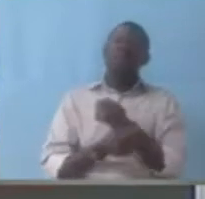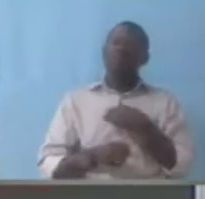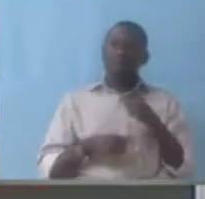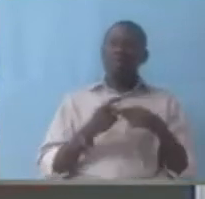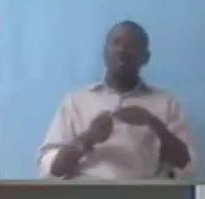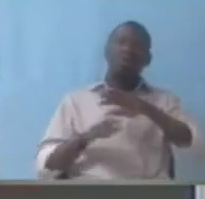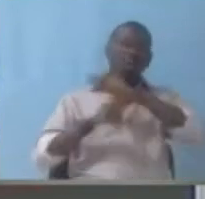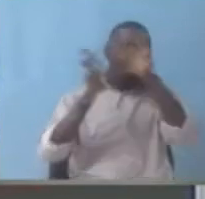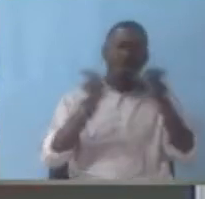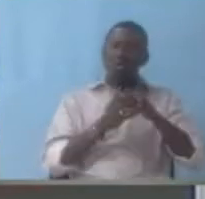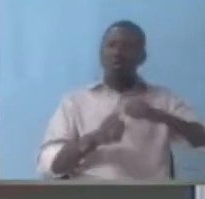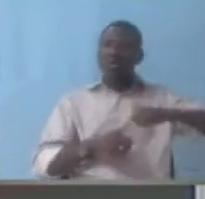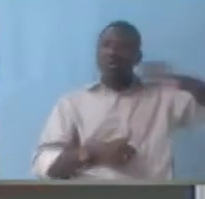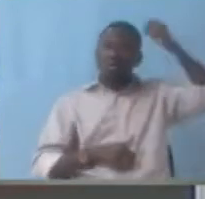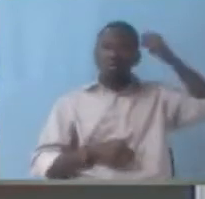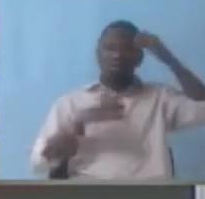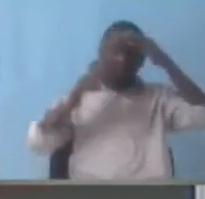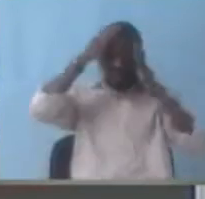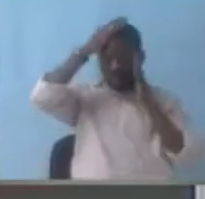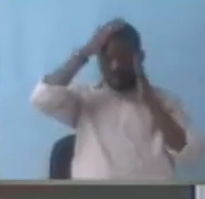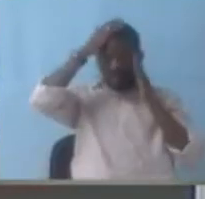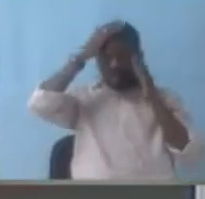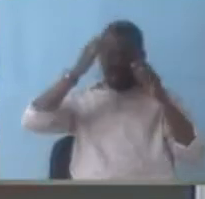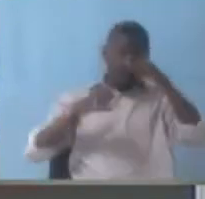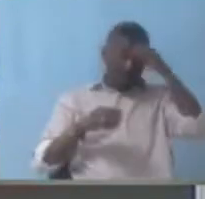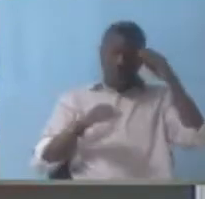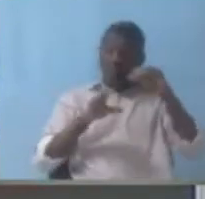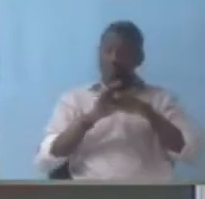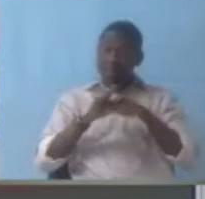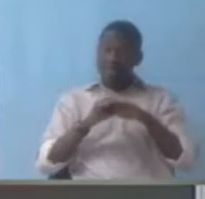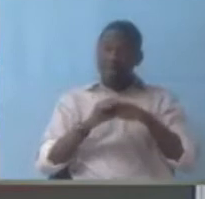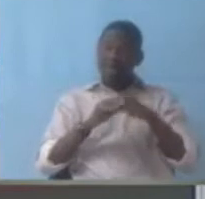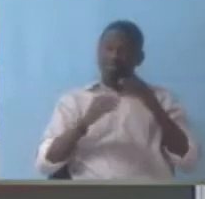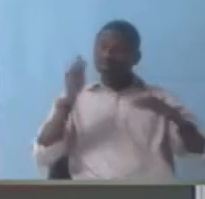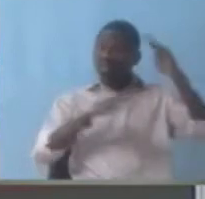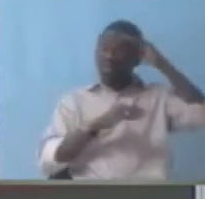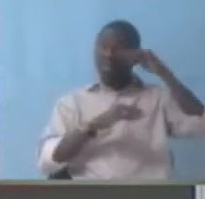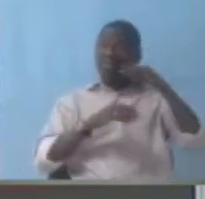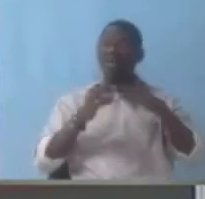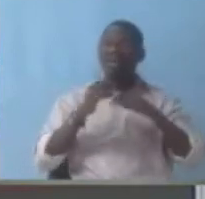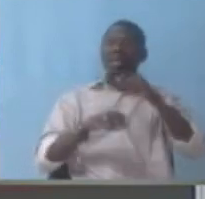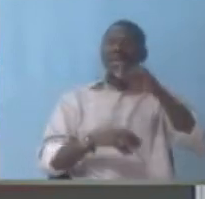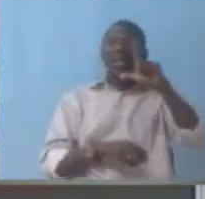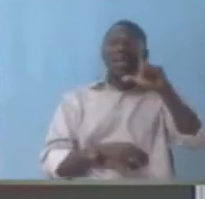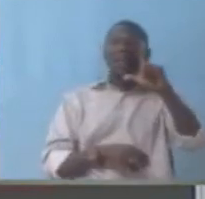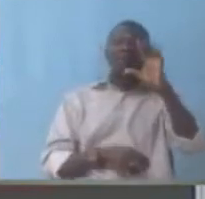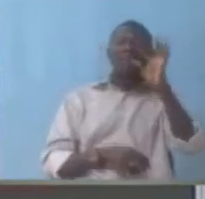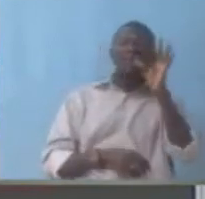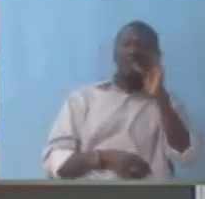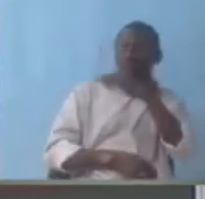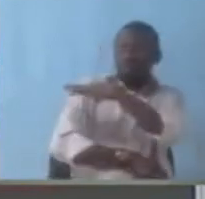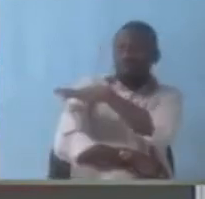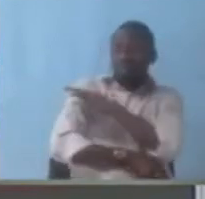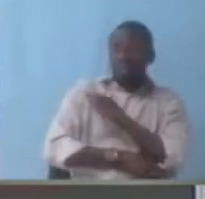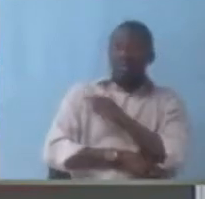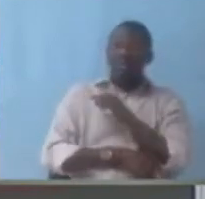military officers above the rank of lieutenant were also detained, barring the only person I know who was above the